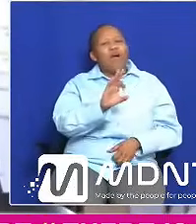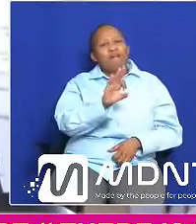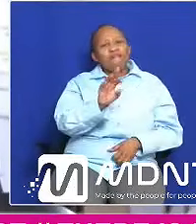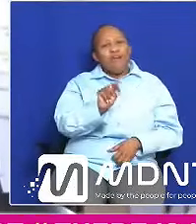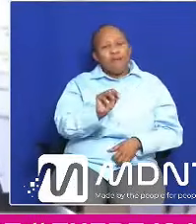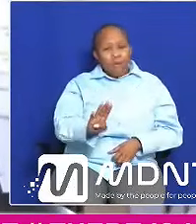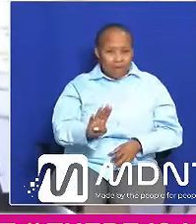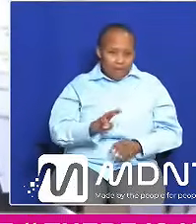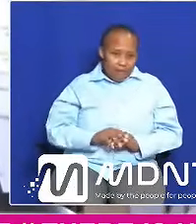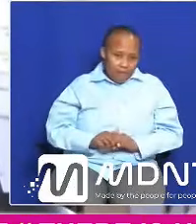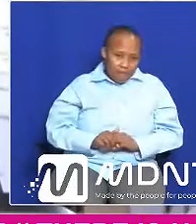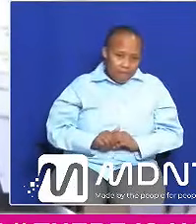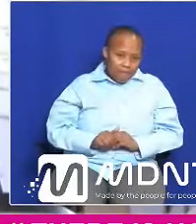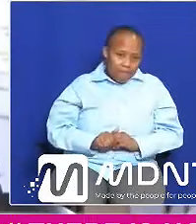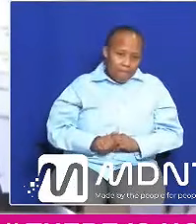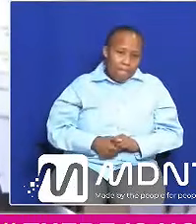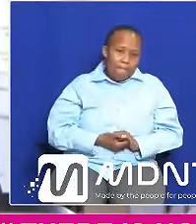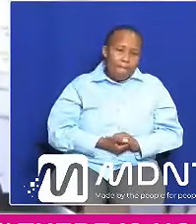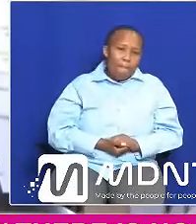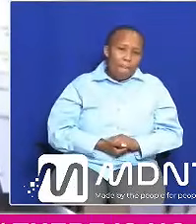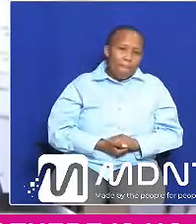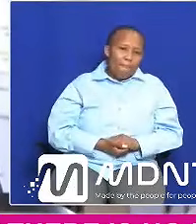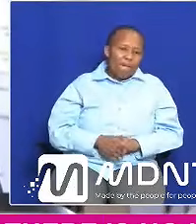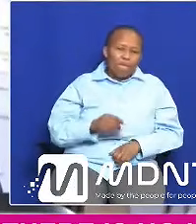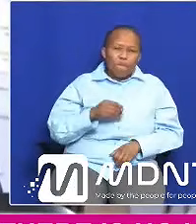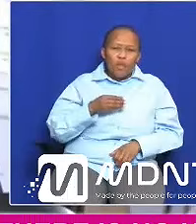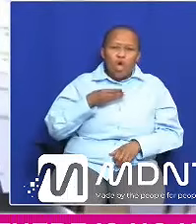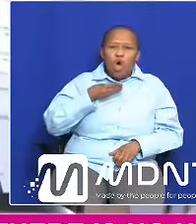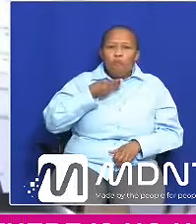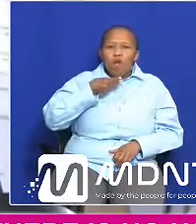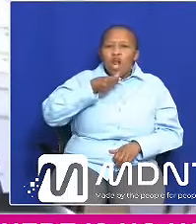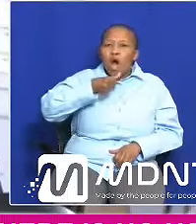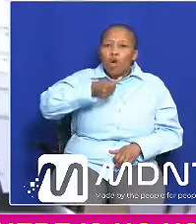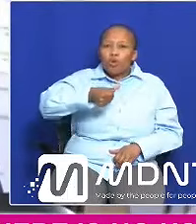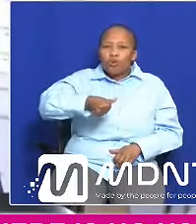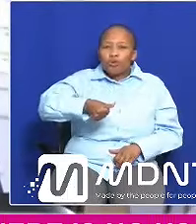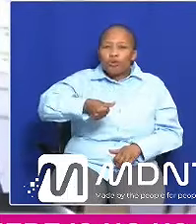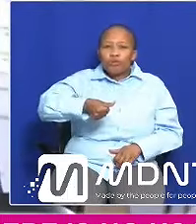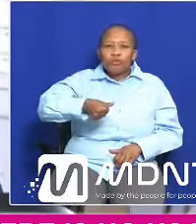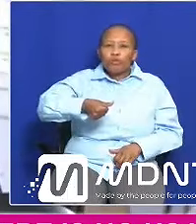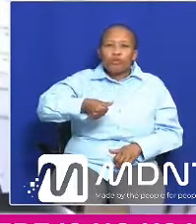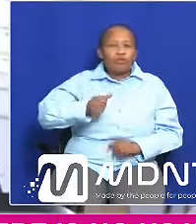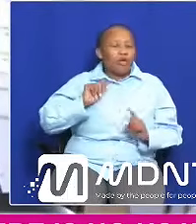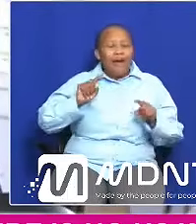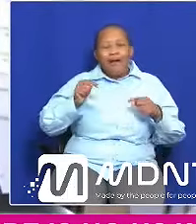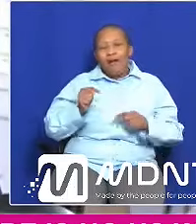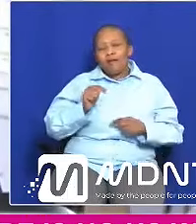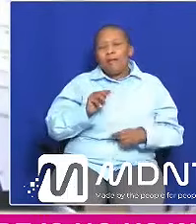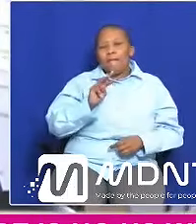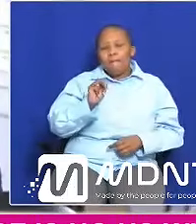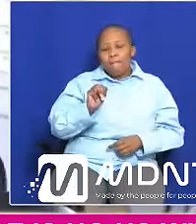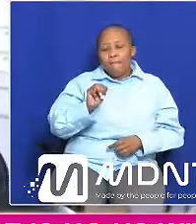I don't know how to pronounce that. I apologize if I mispronounce it, whether it's Lutaga or Lutaga Trading Enterprise Pty